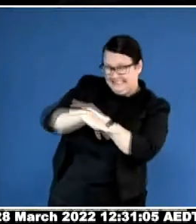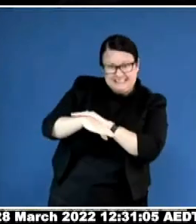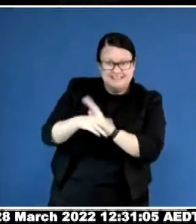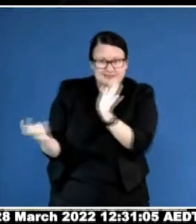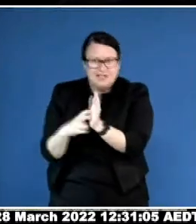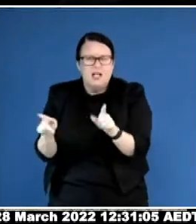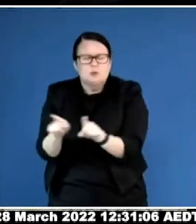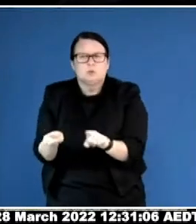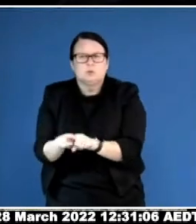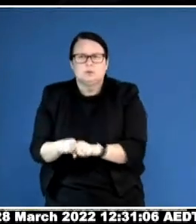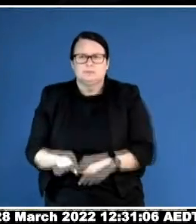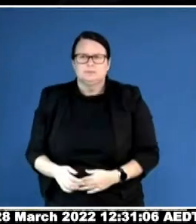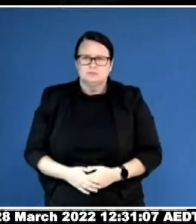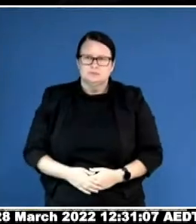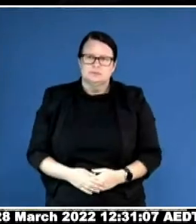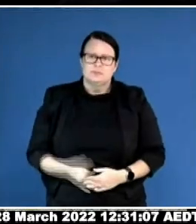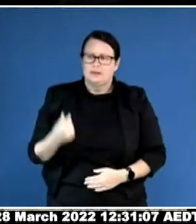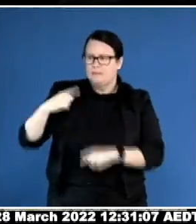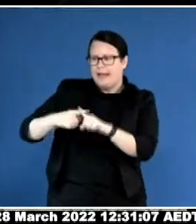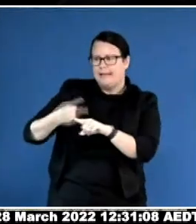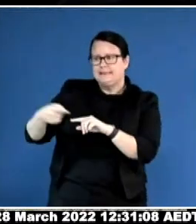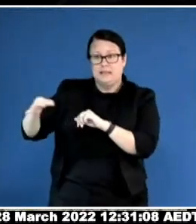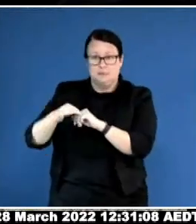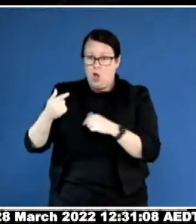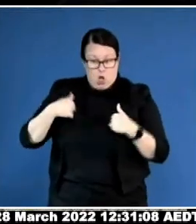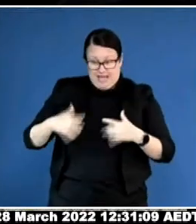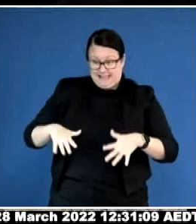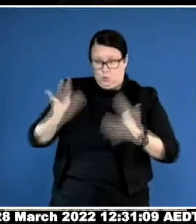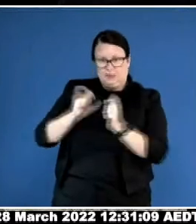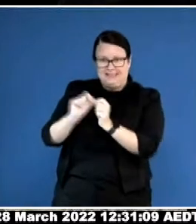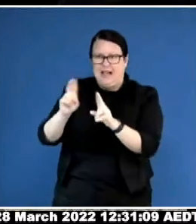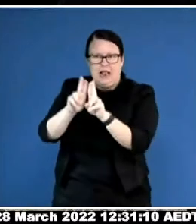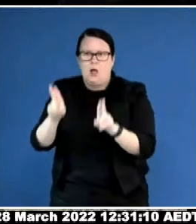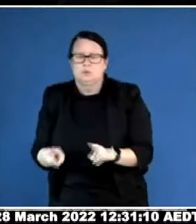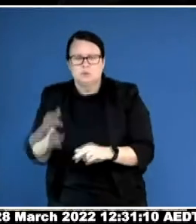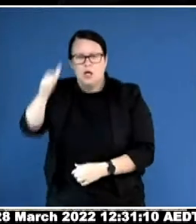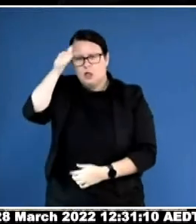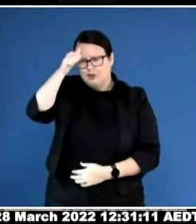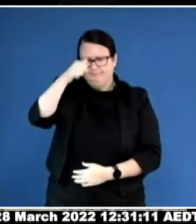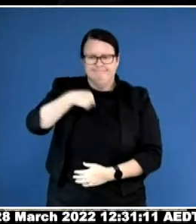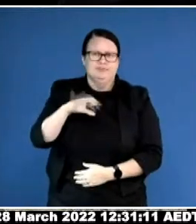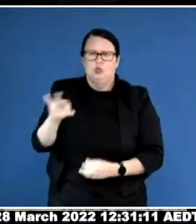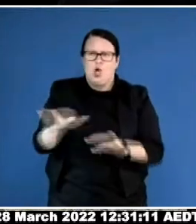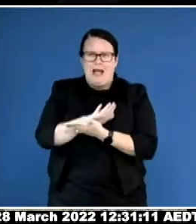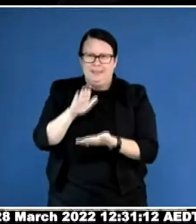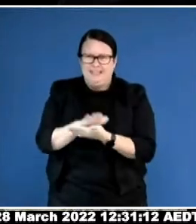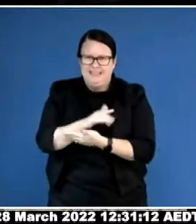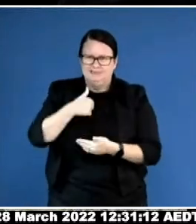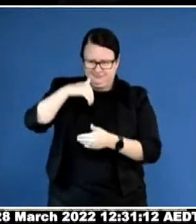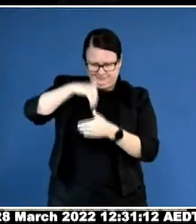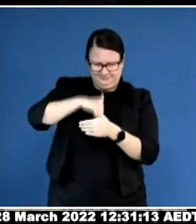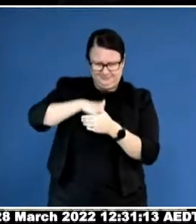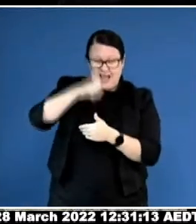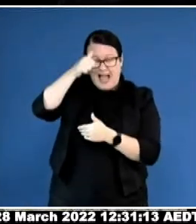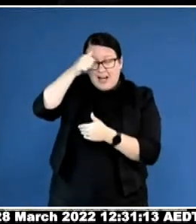And he constantly put it as, because I didn't want to sell my house. I knew that things weren't happy. I knew that, like deep down, I knew that I was experiencing